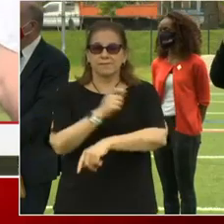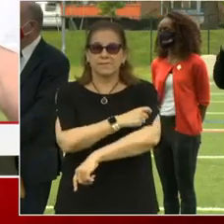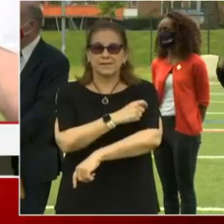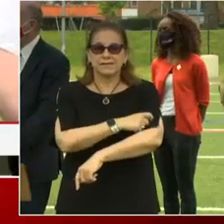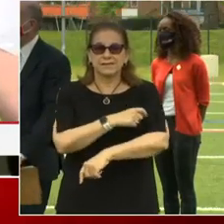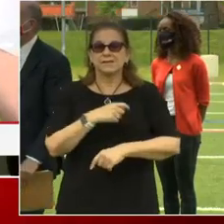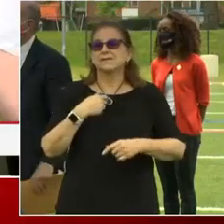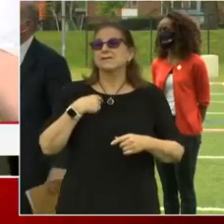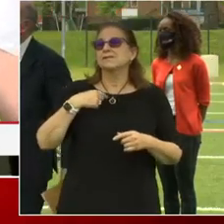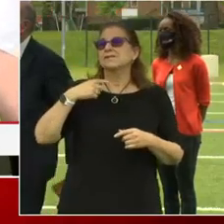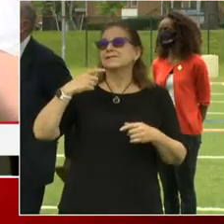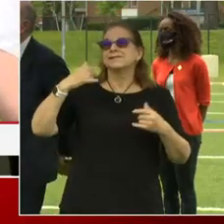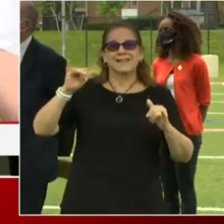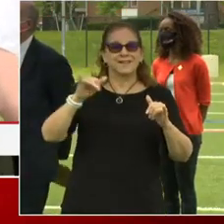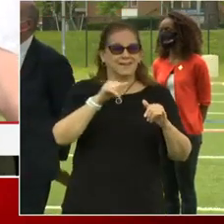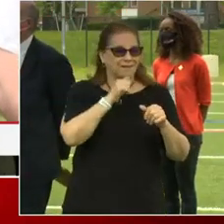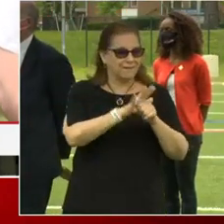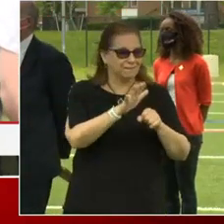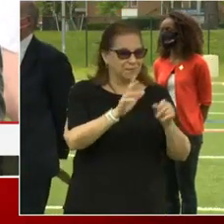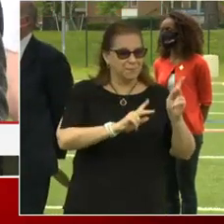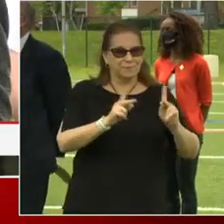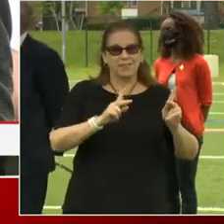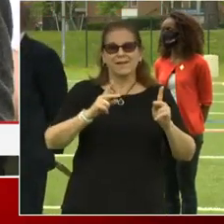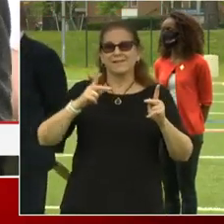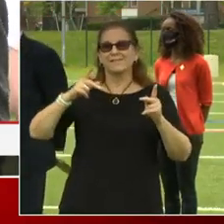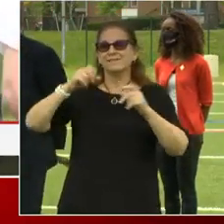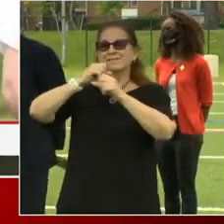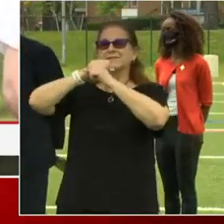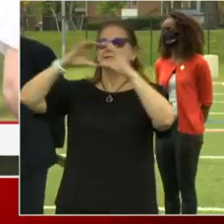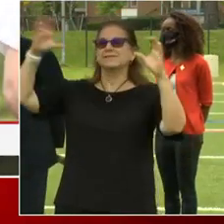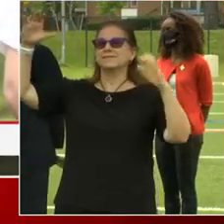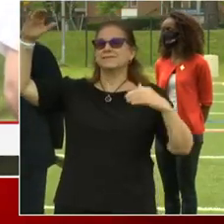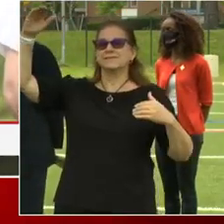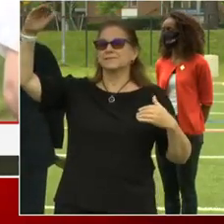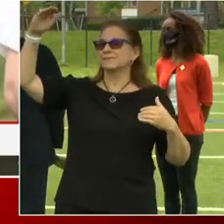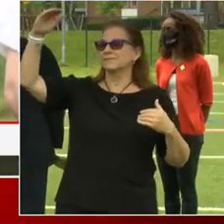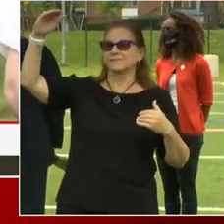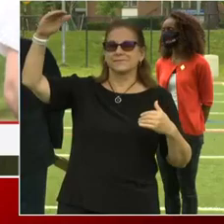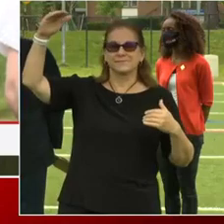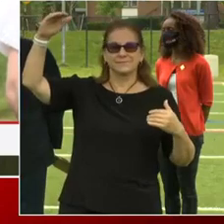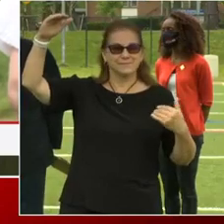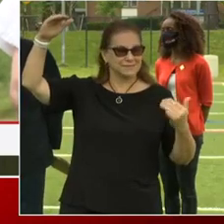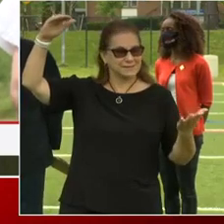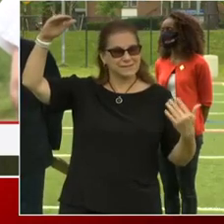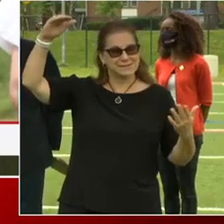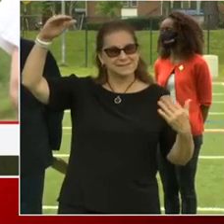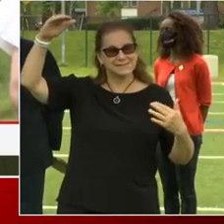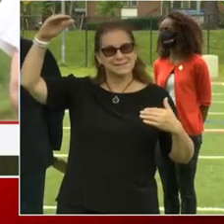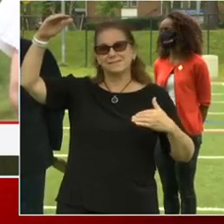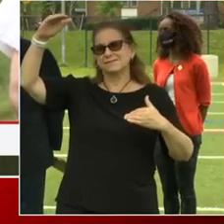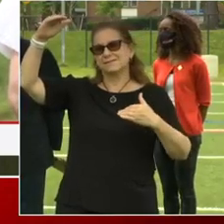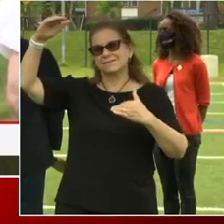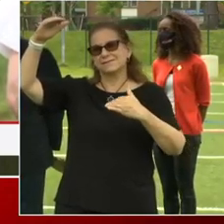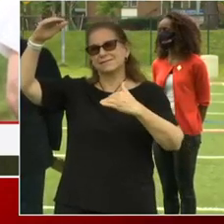that. Or, and what if we were out there with this far out vaccination metric and we have, we're in the green